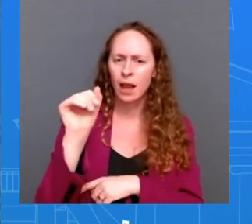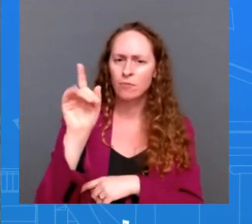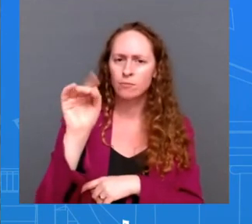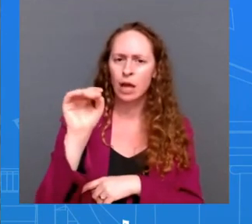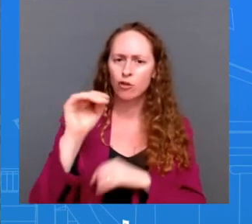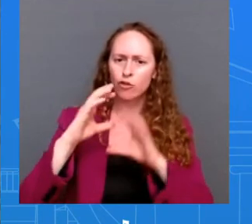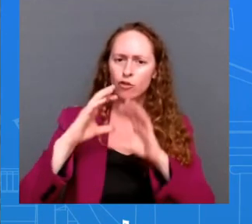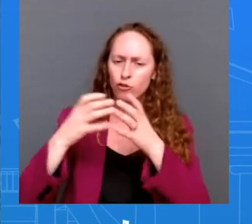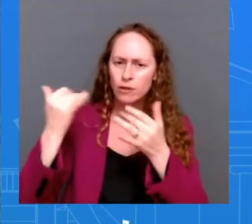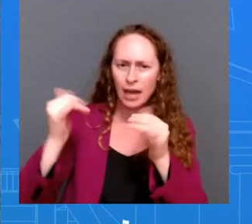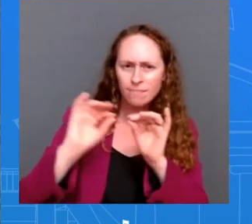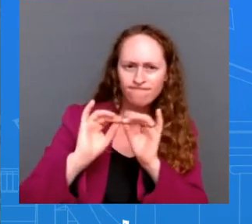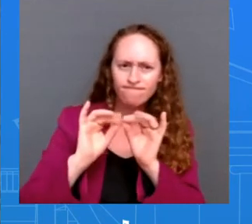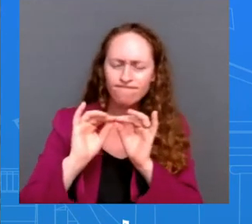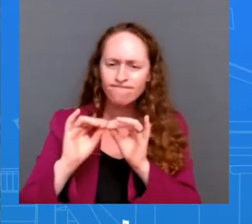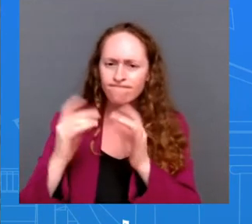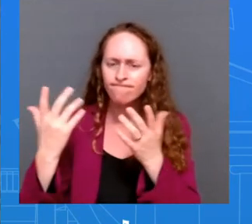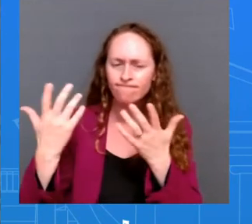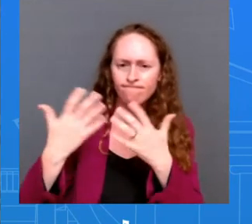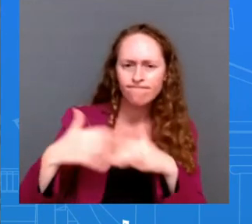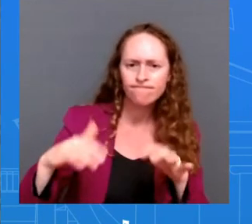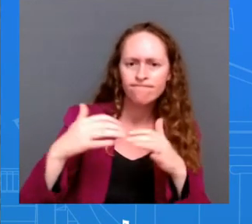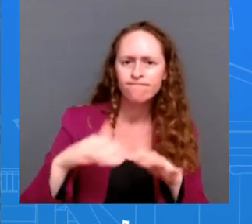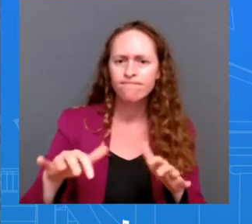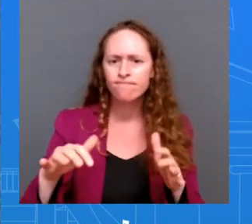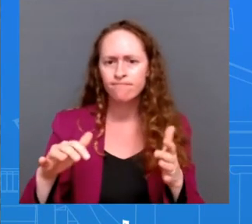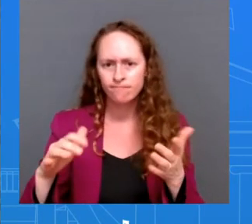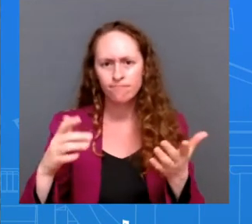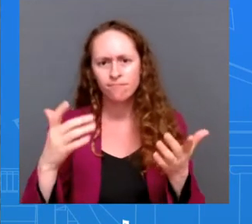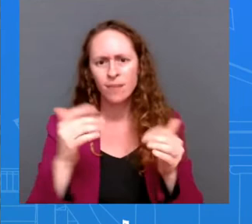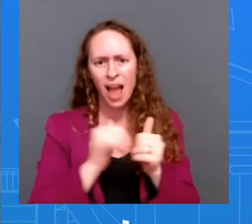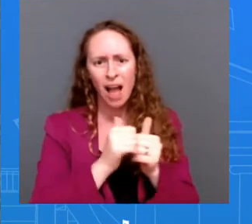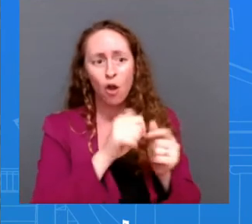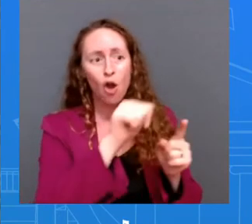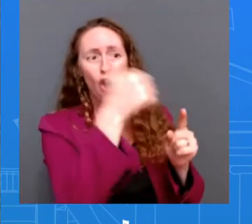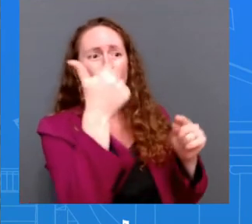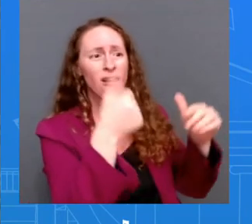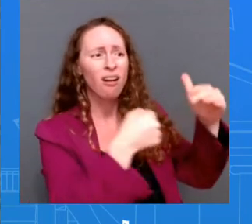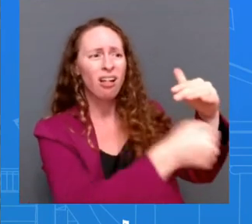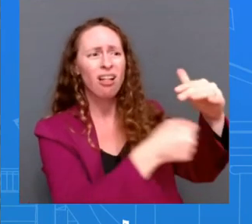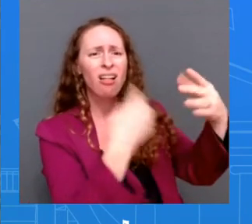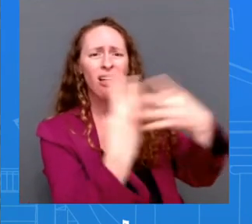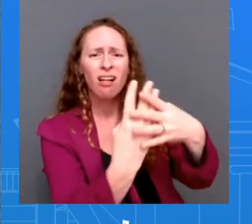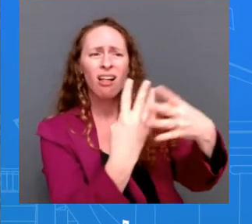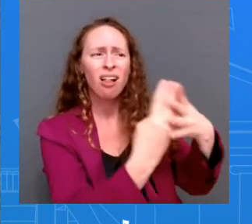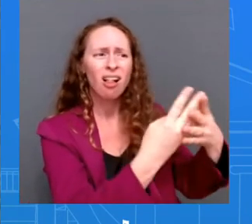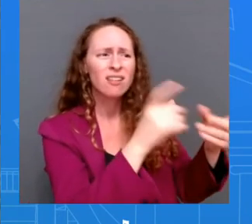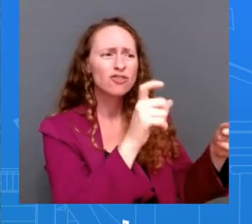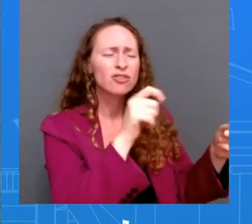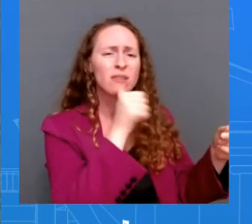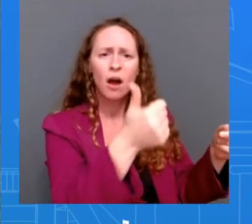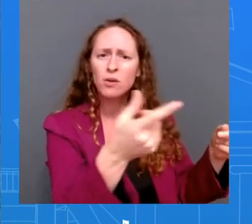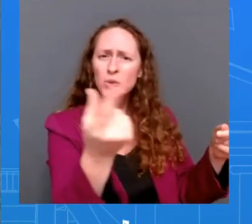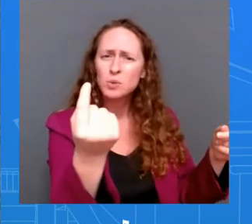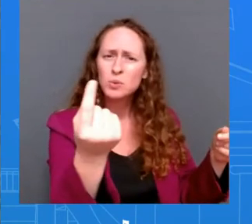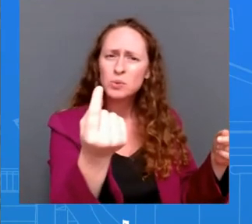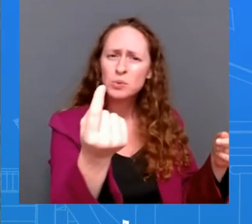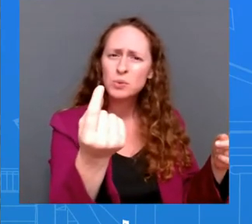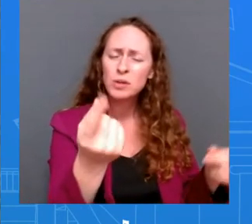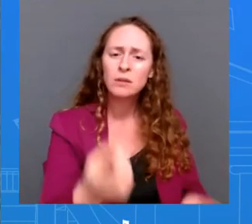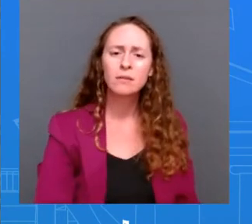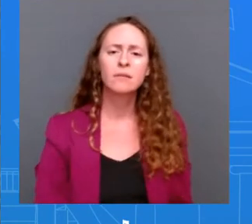I can say about this particular case, sir. We're certainly aware, monitoring. I'm referring to the State